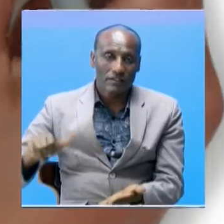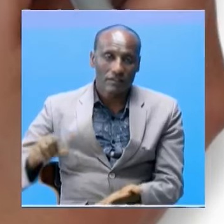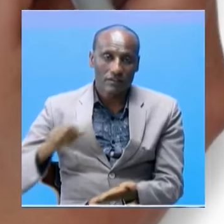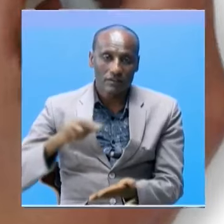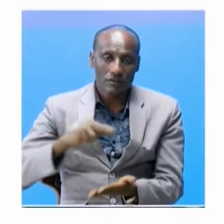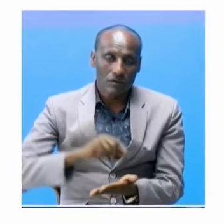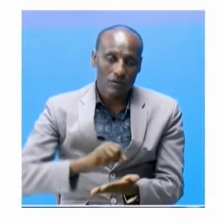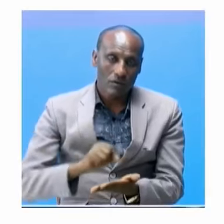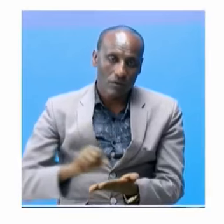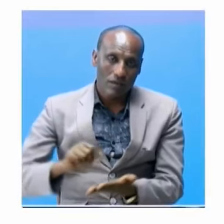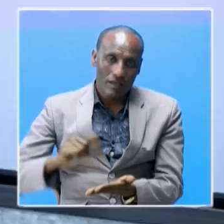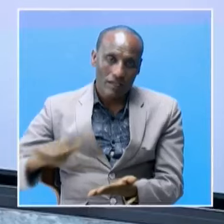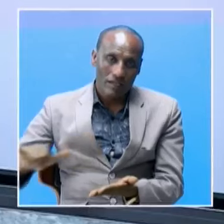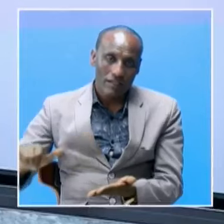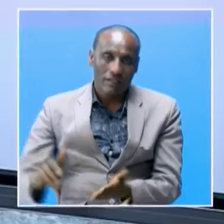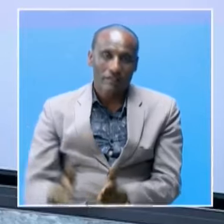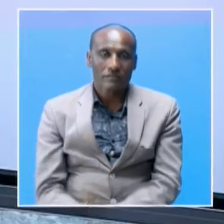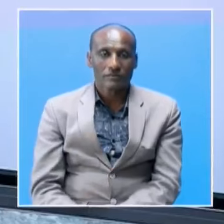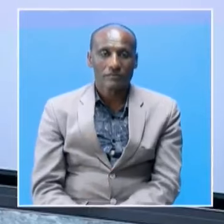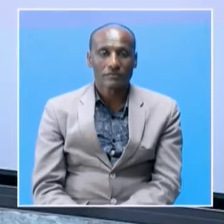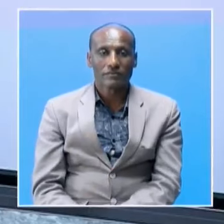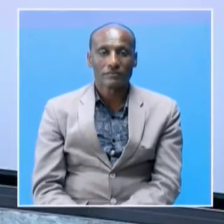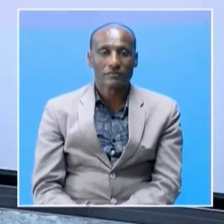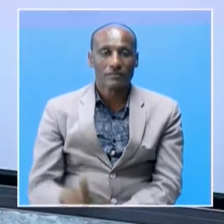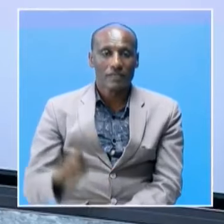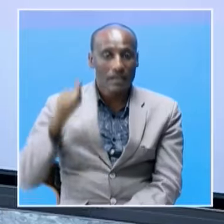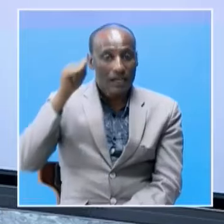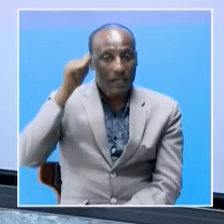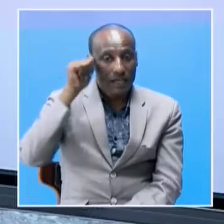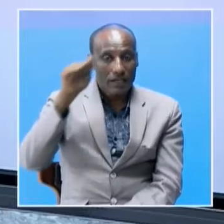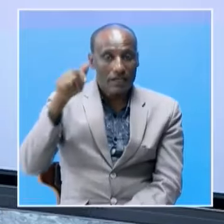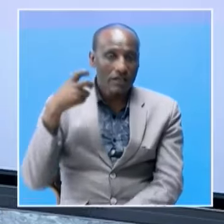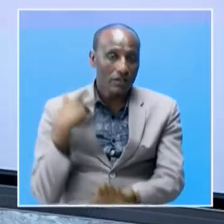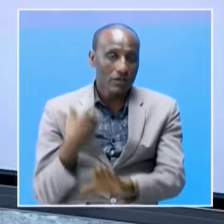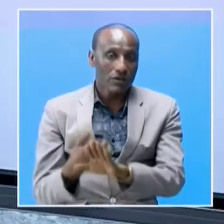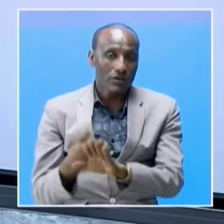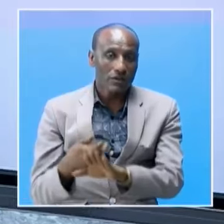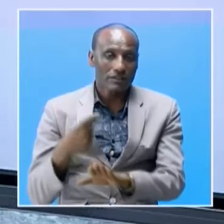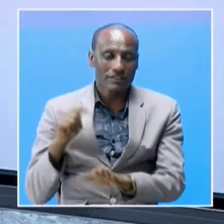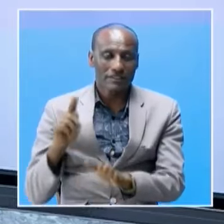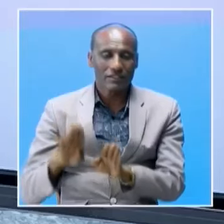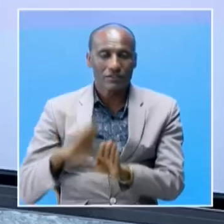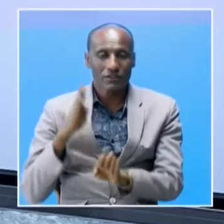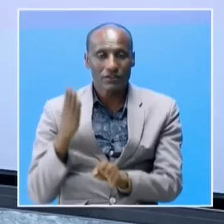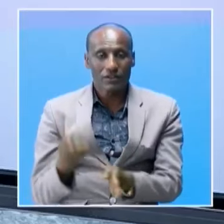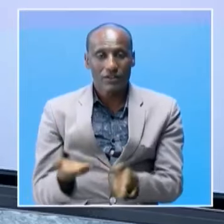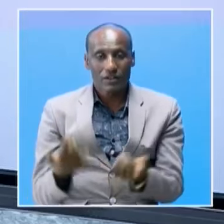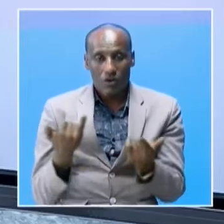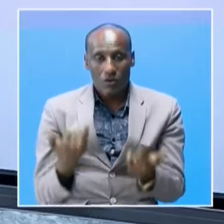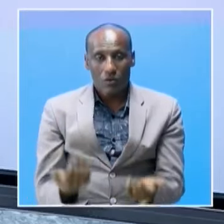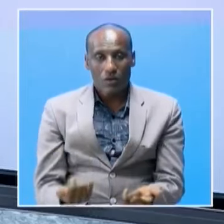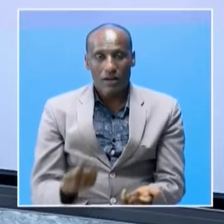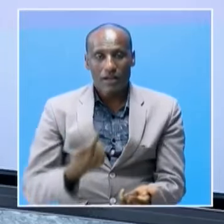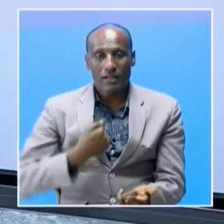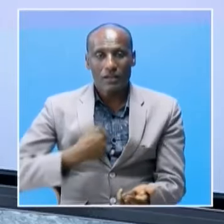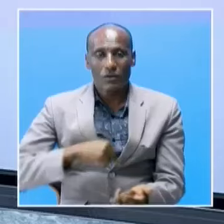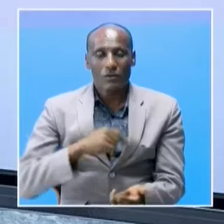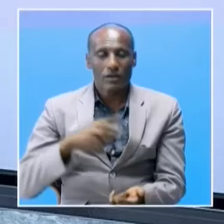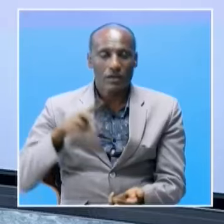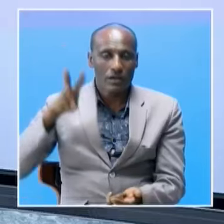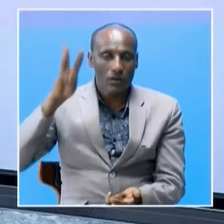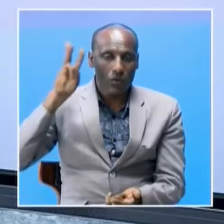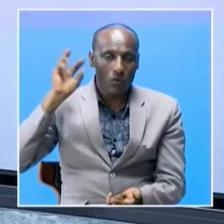Look at this. He knocked the door while we were writing. He knocked the